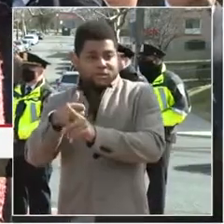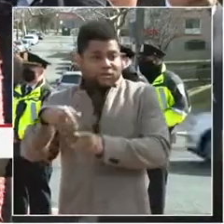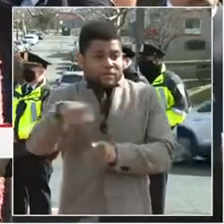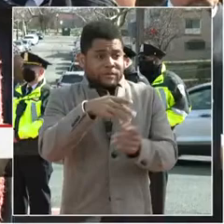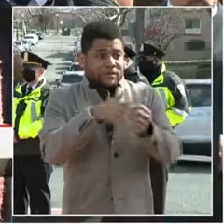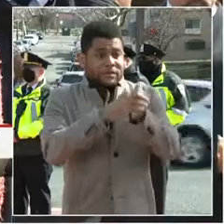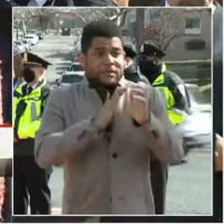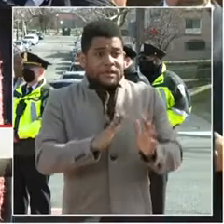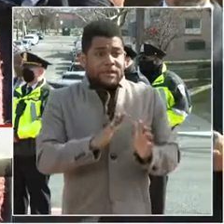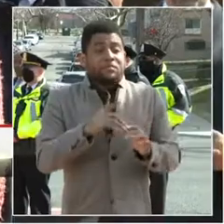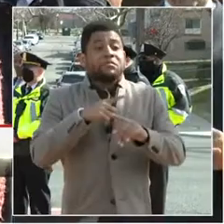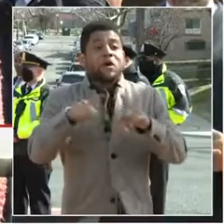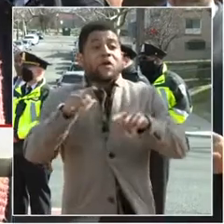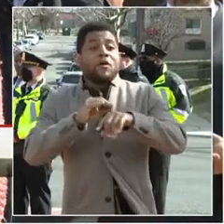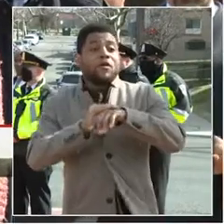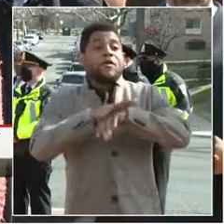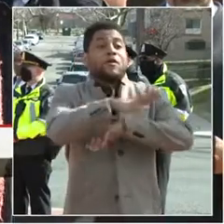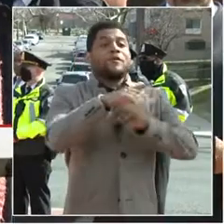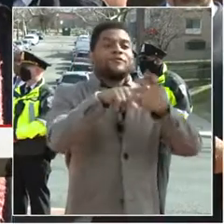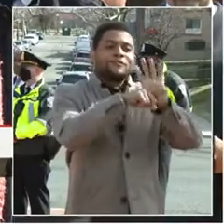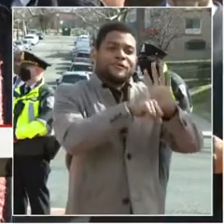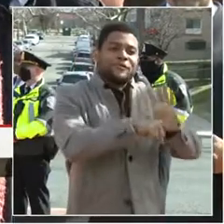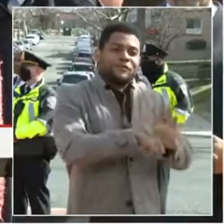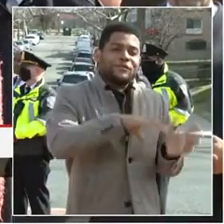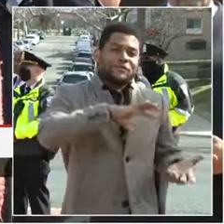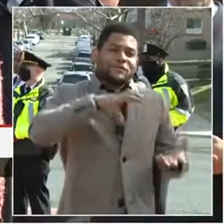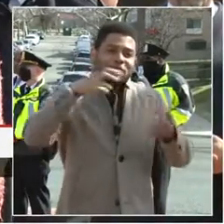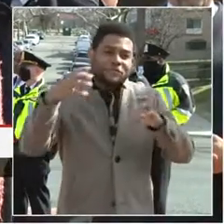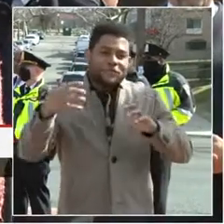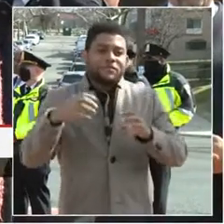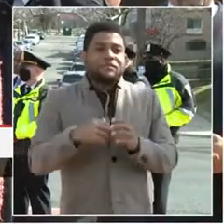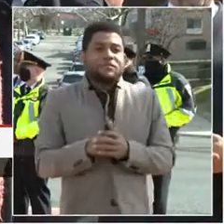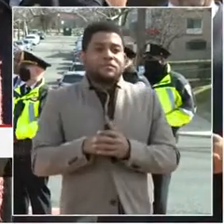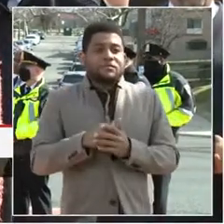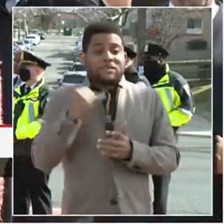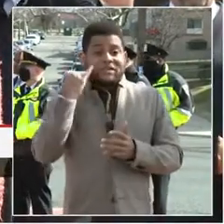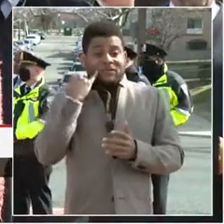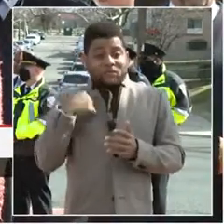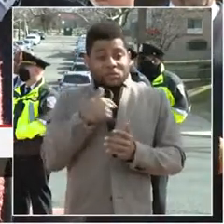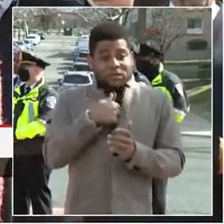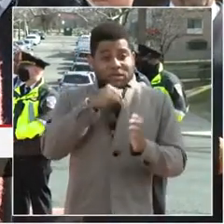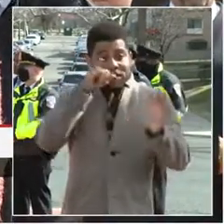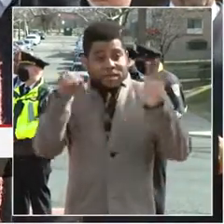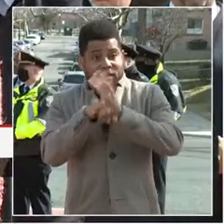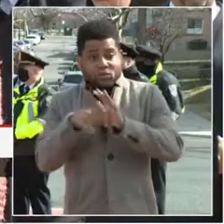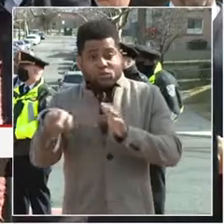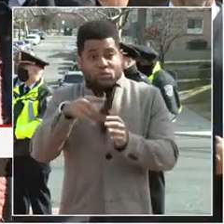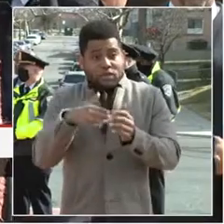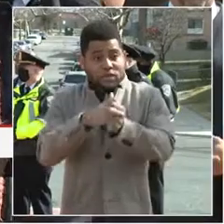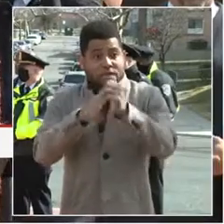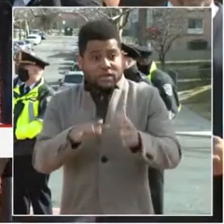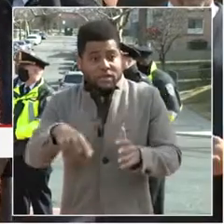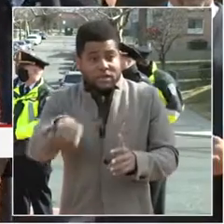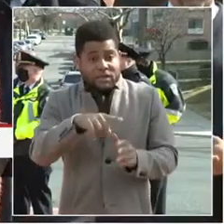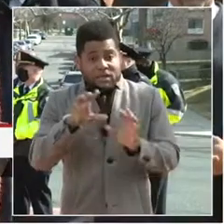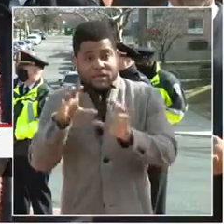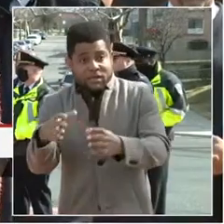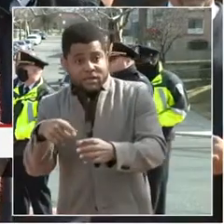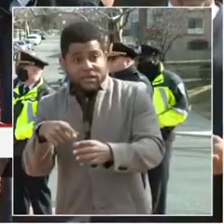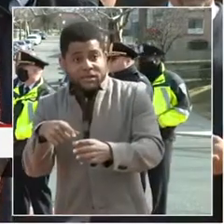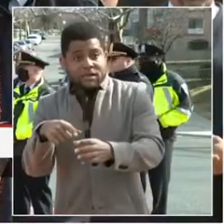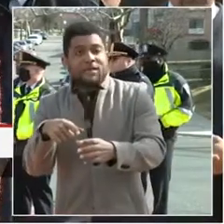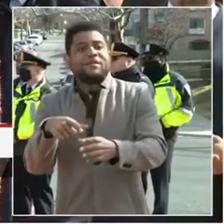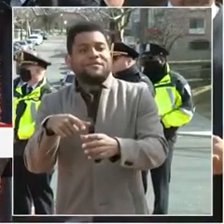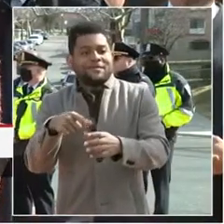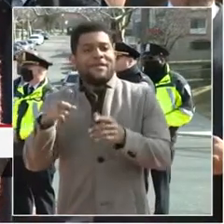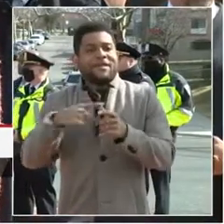thing. And if we identify those leaders and pour services in those leaders, they can help